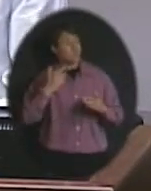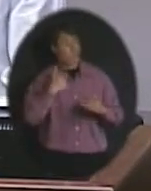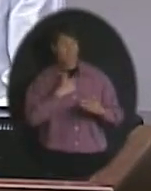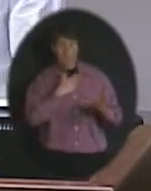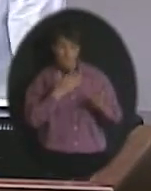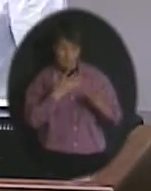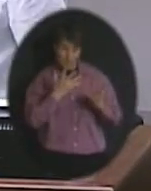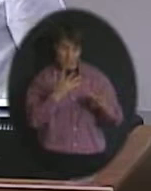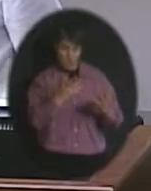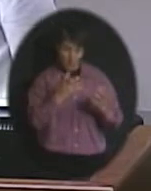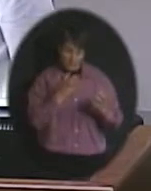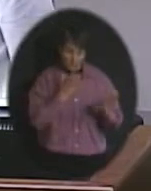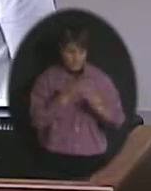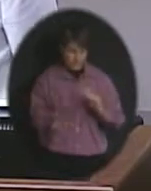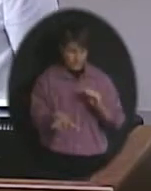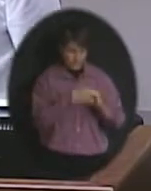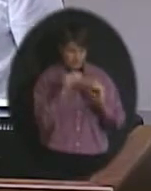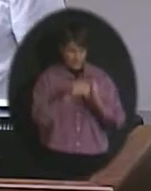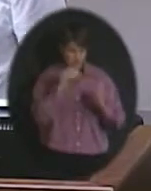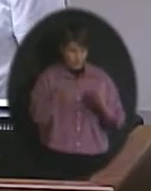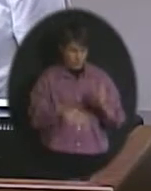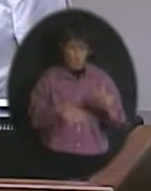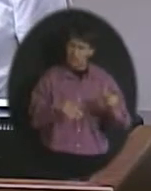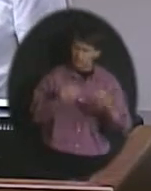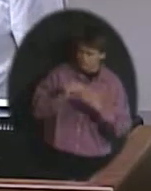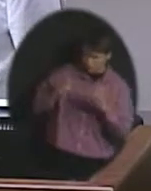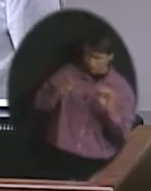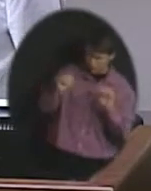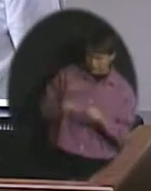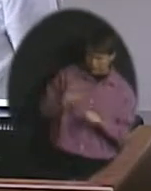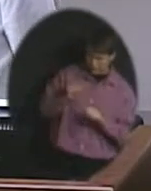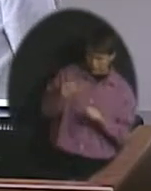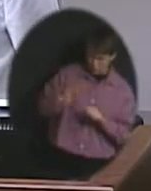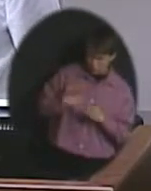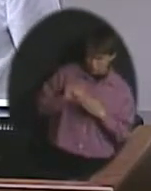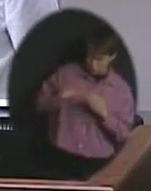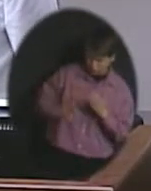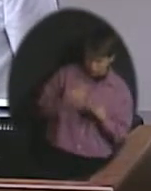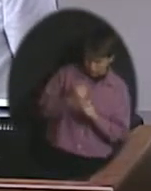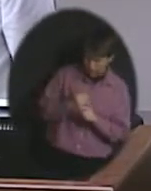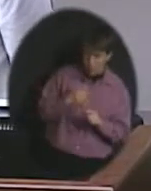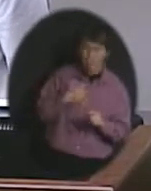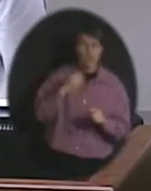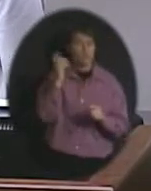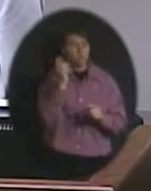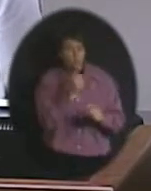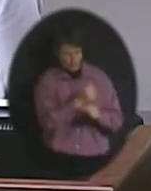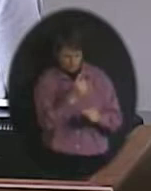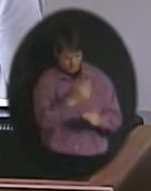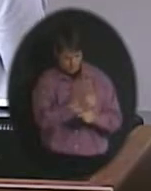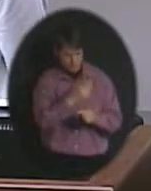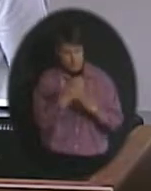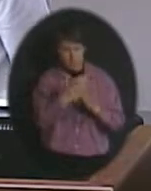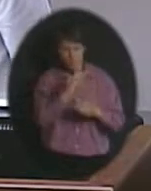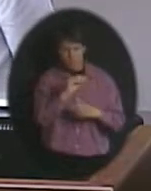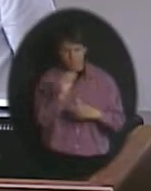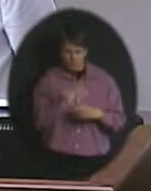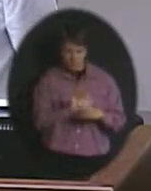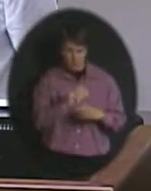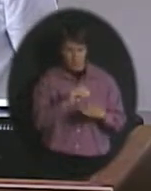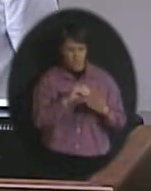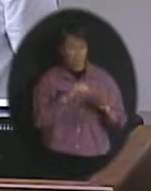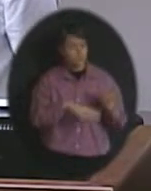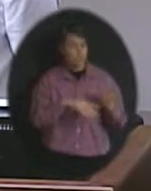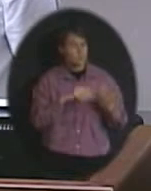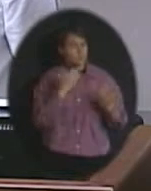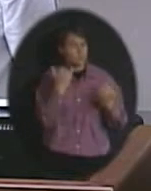to serve additional students. Well, students, they could be Gardner students, they may also be Olathe students. The